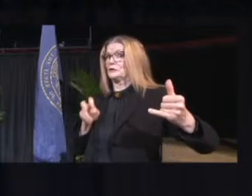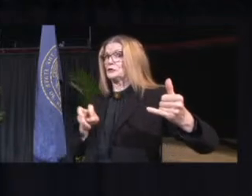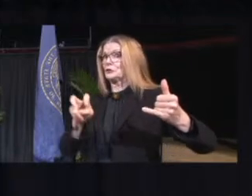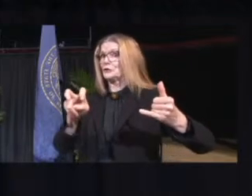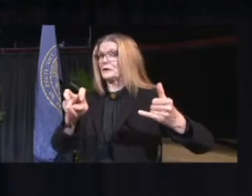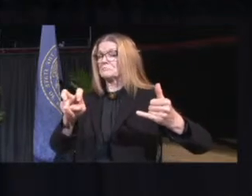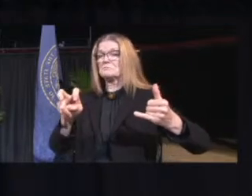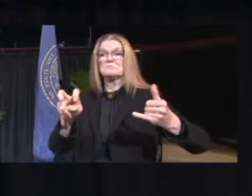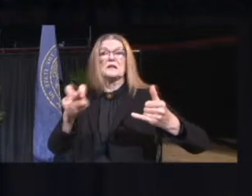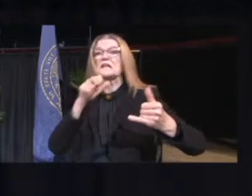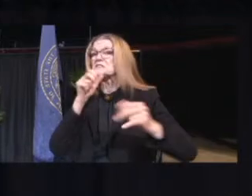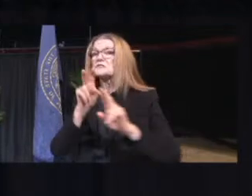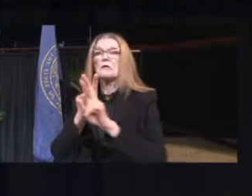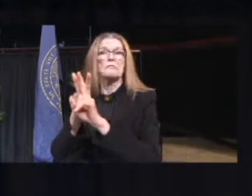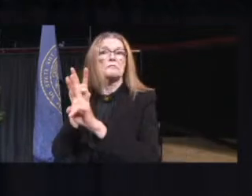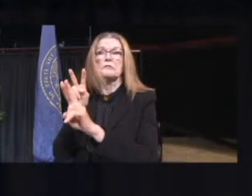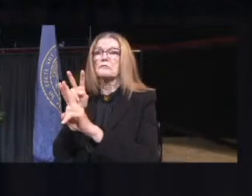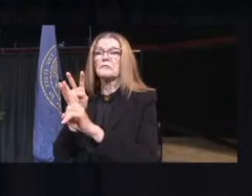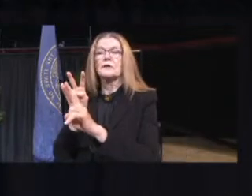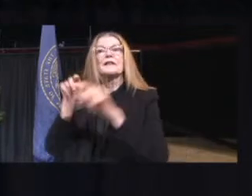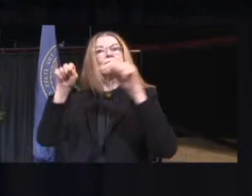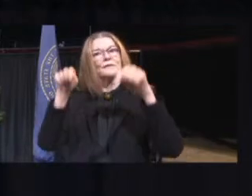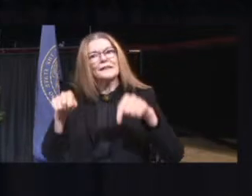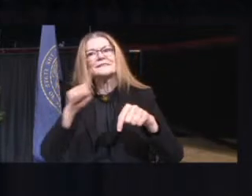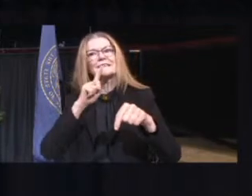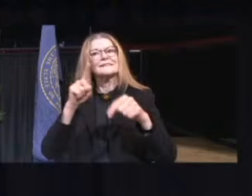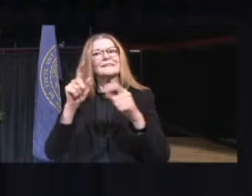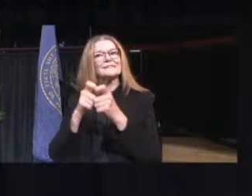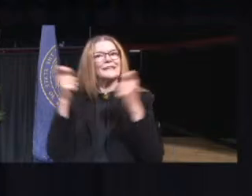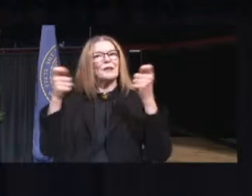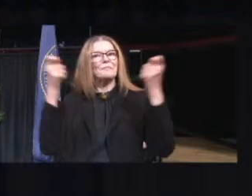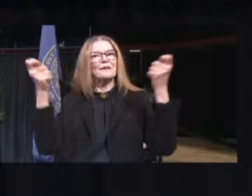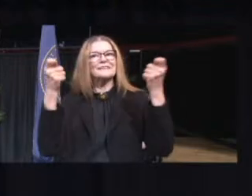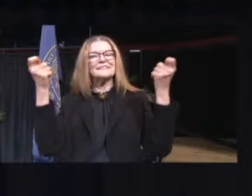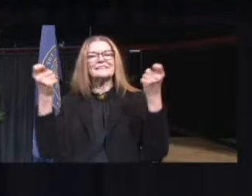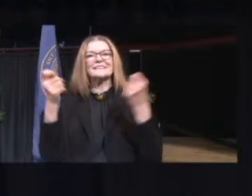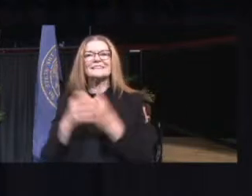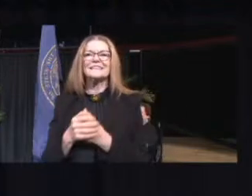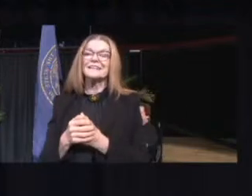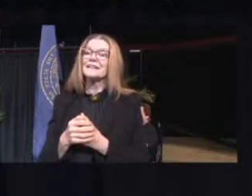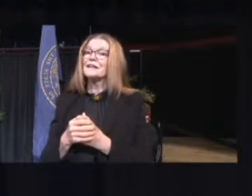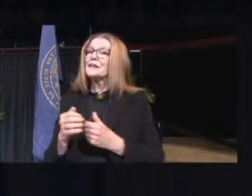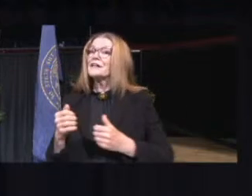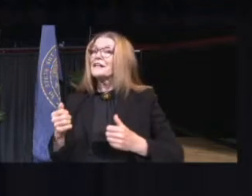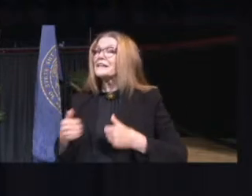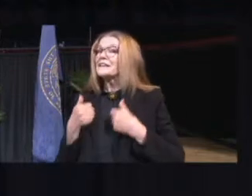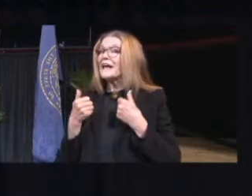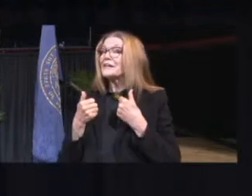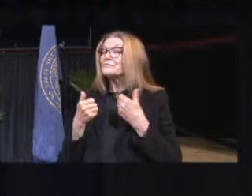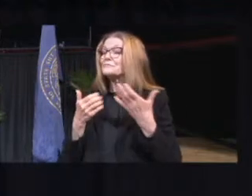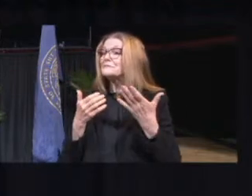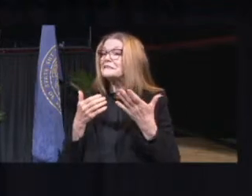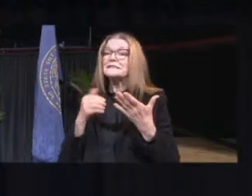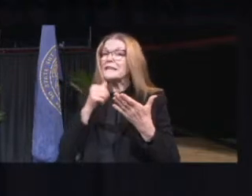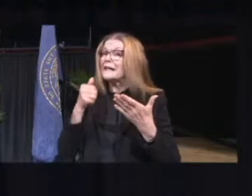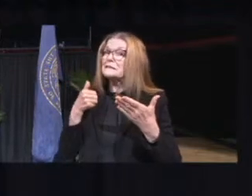not a funeral, but rather a celebration. Life isn't close to over, and the party is just getting